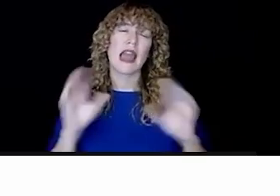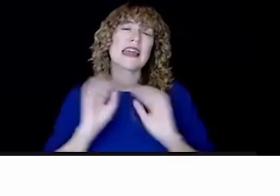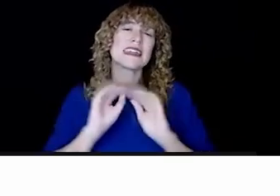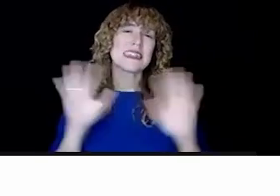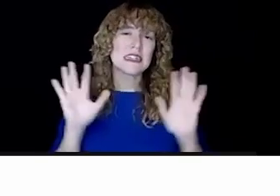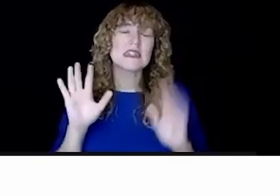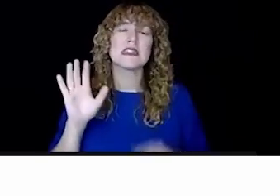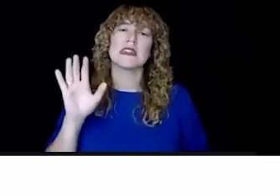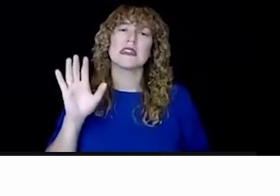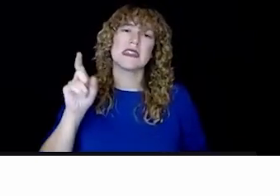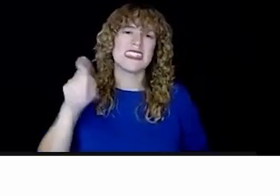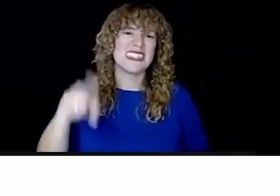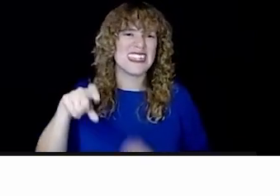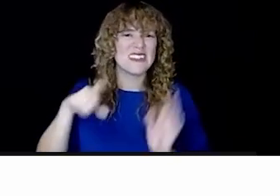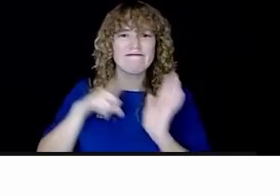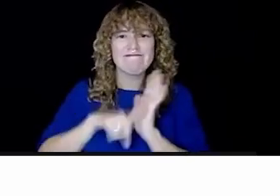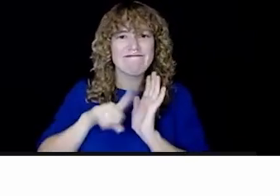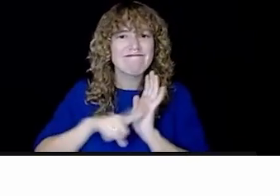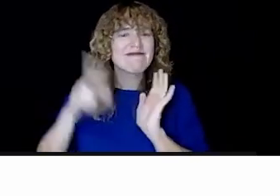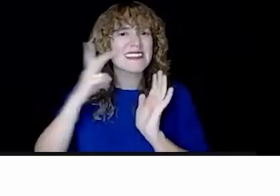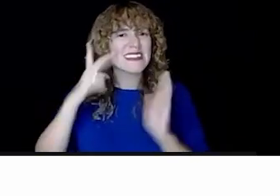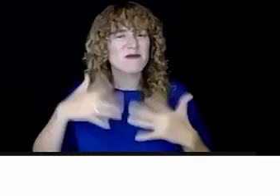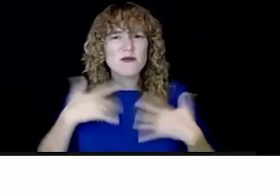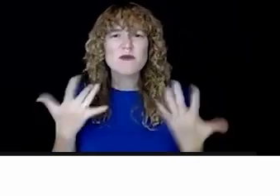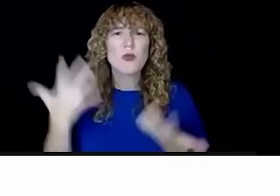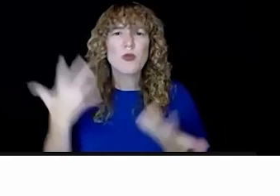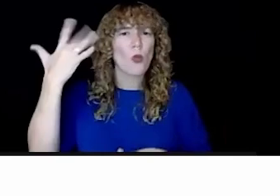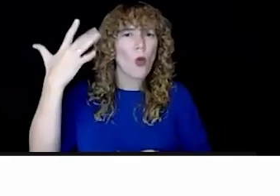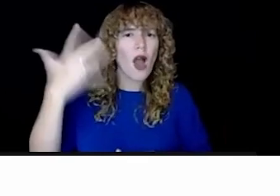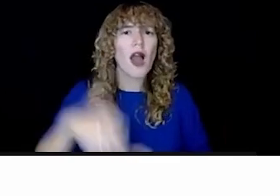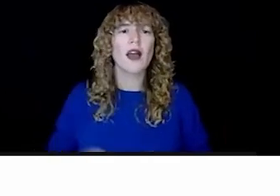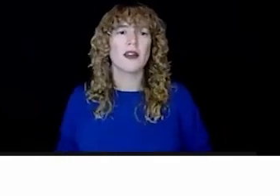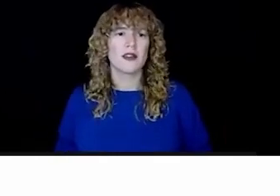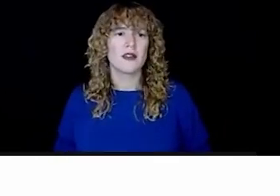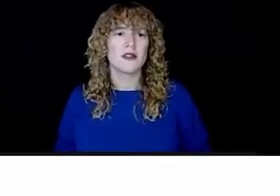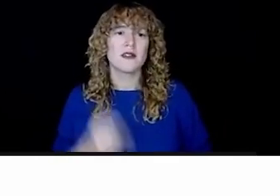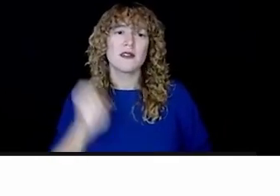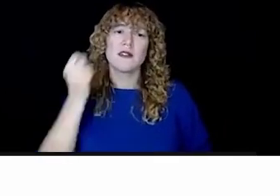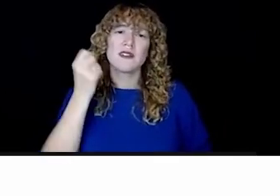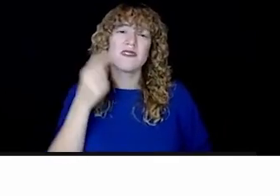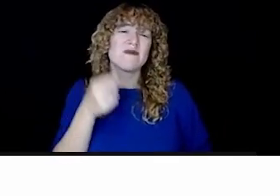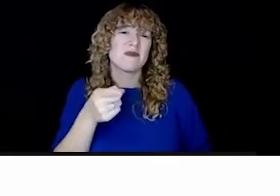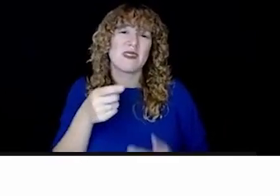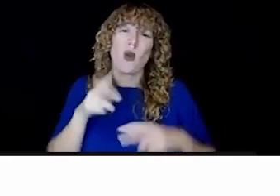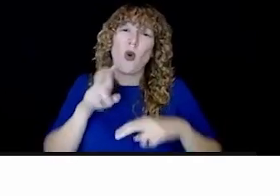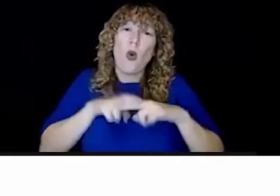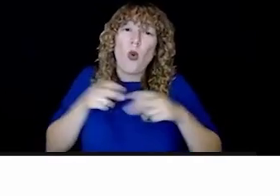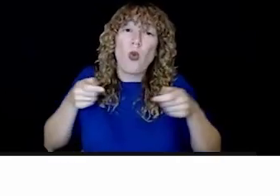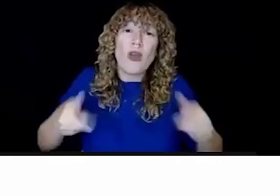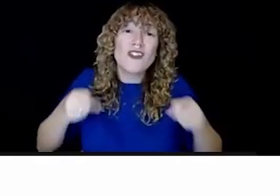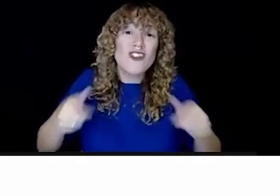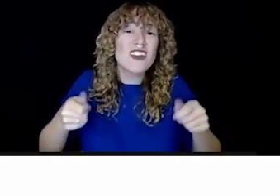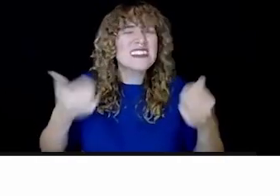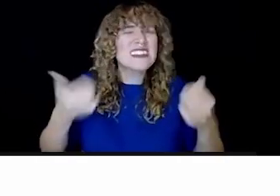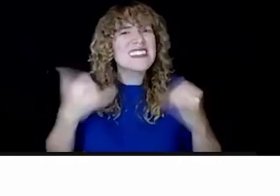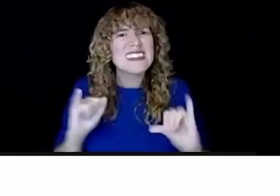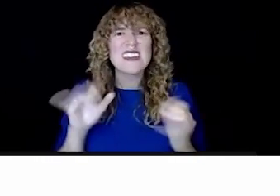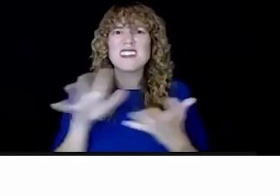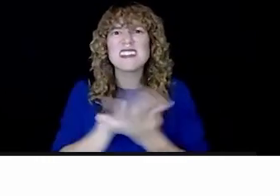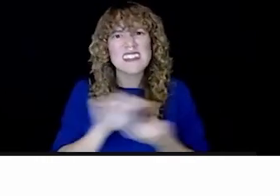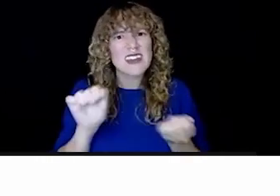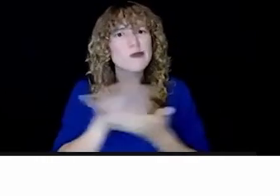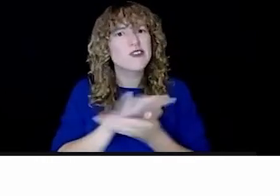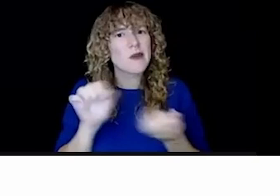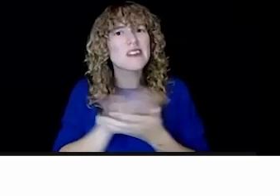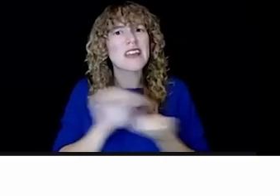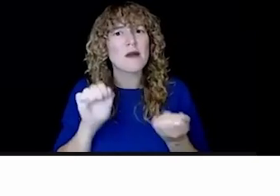further explore the problem. As Tilak mentioned, mobility devices are still getting damaged. It's really important to better understand what's happening from